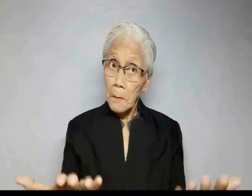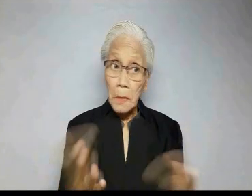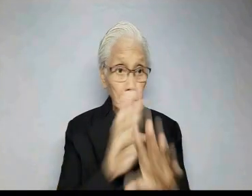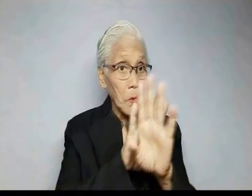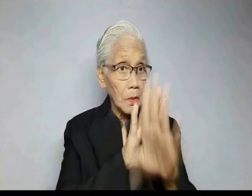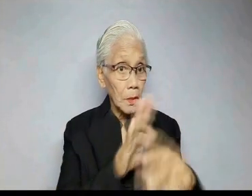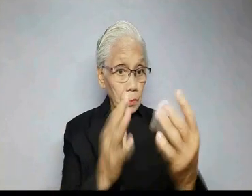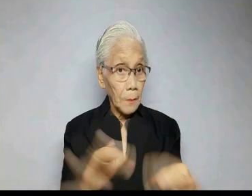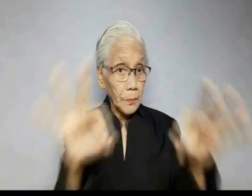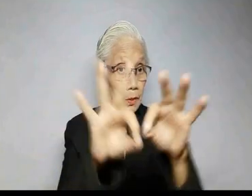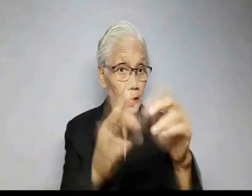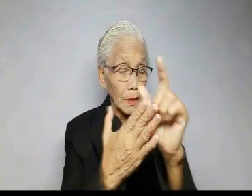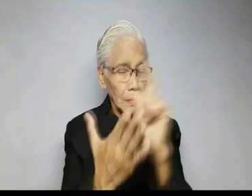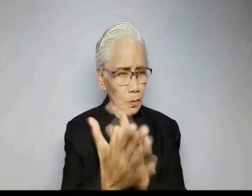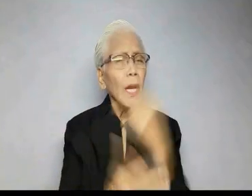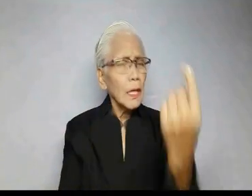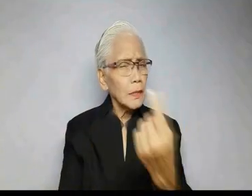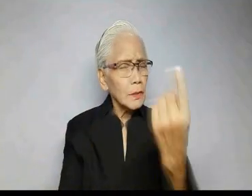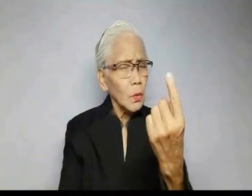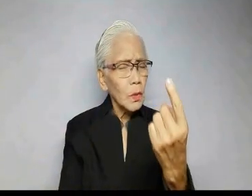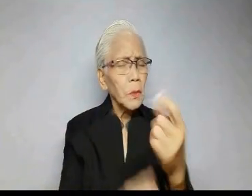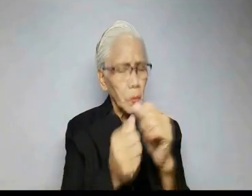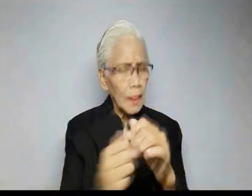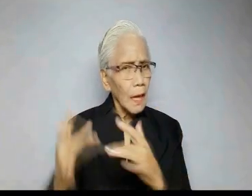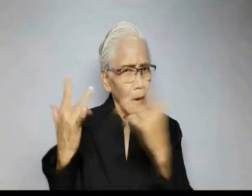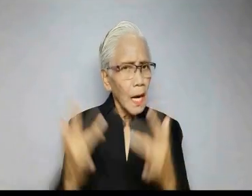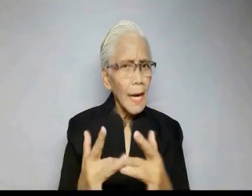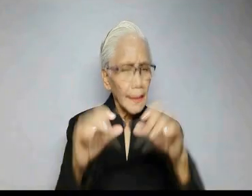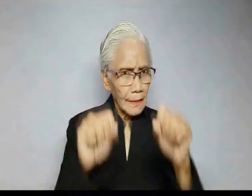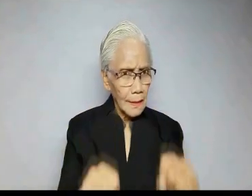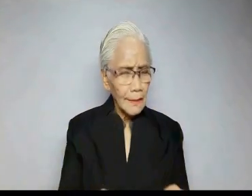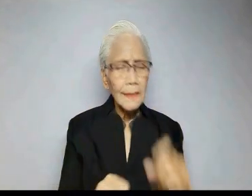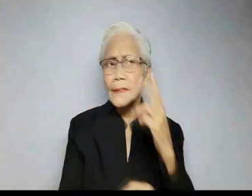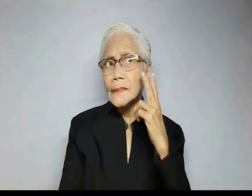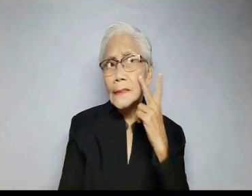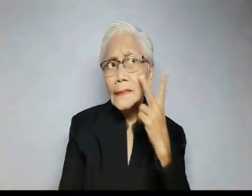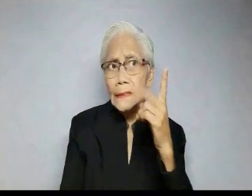Hold on to that very important lesson. It is only with the heart that one can